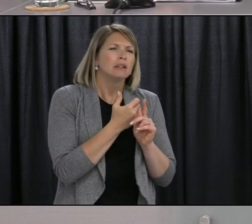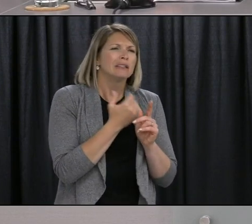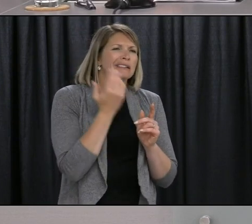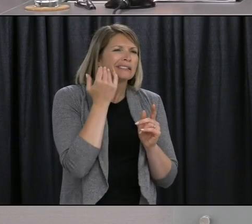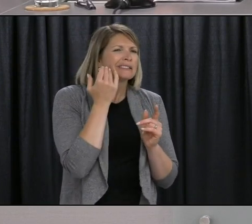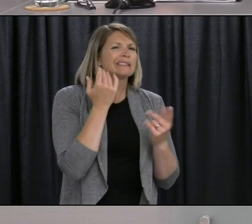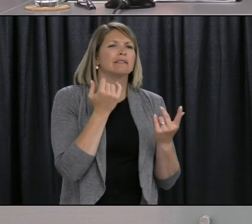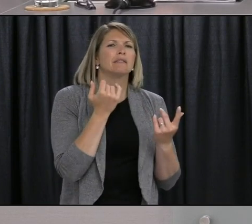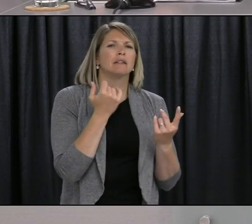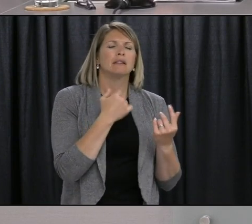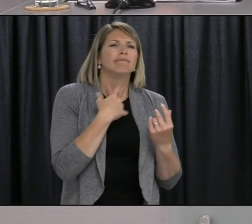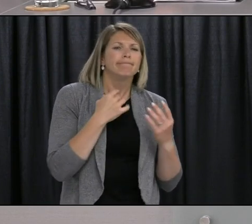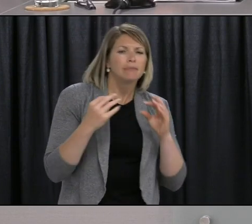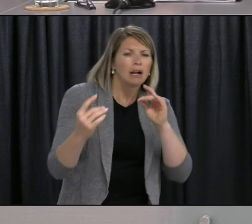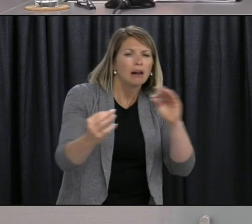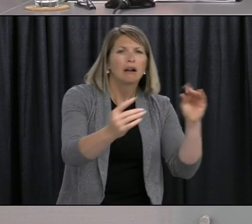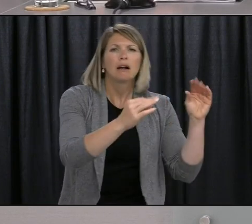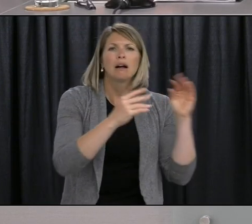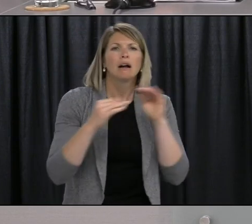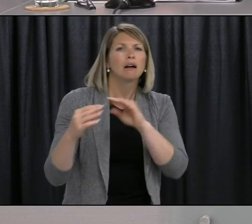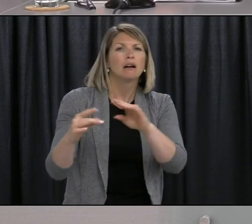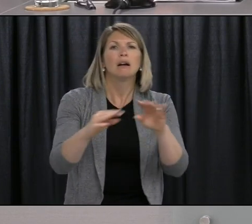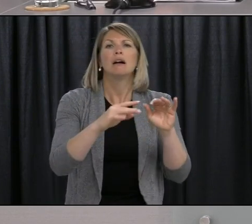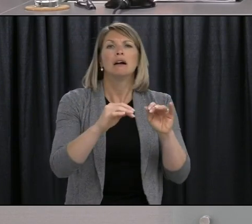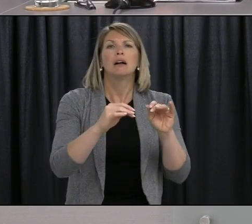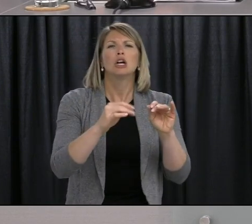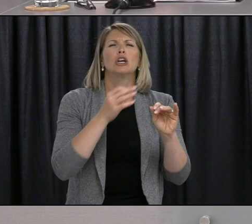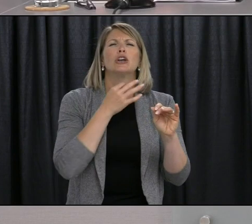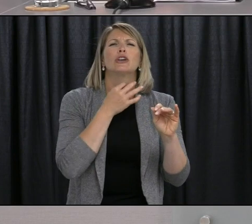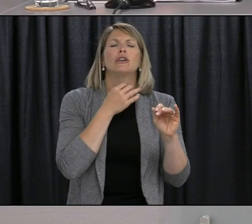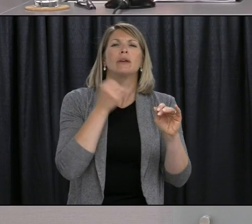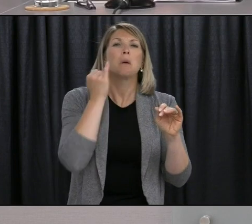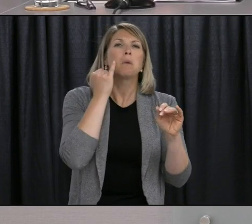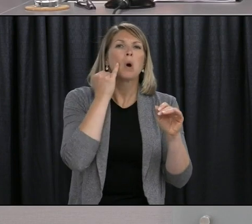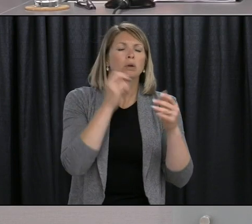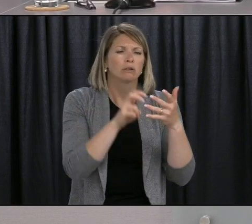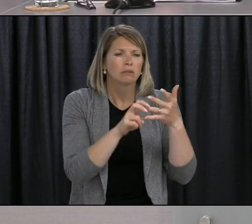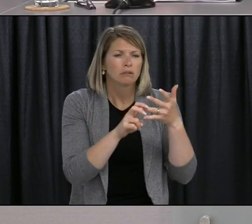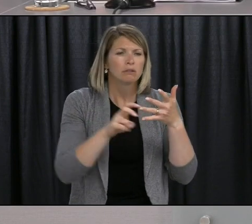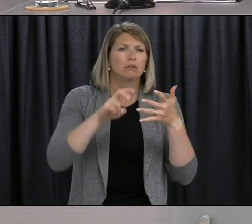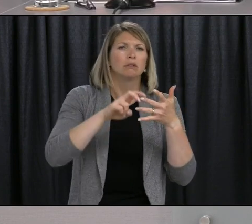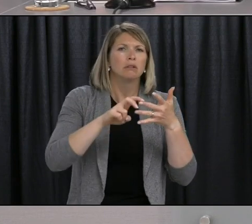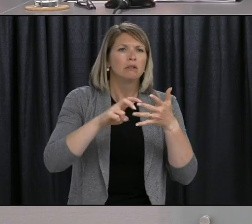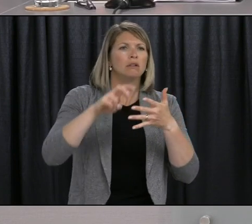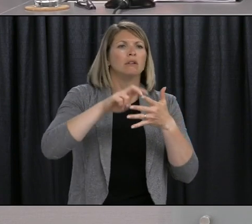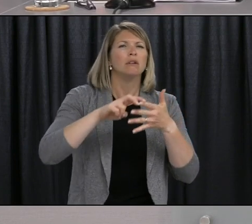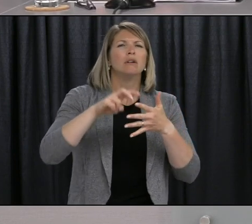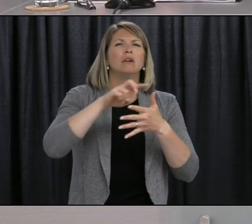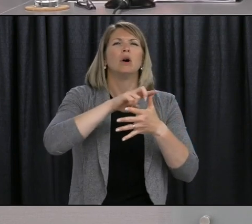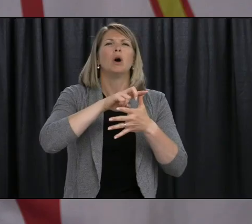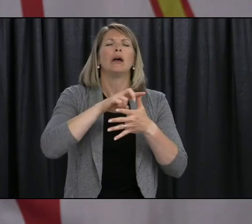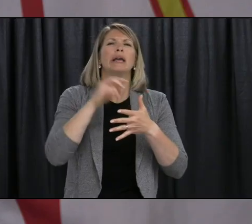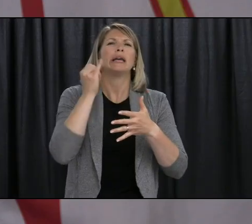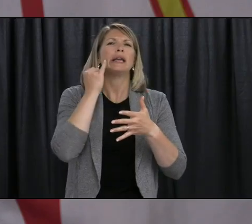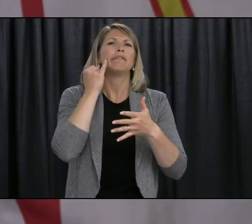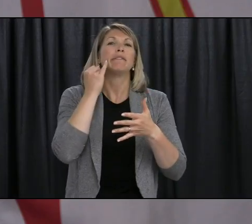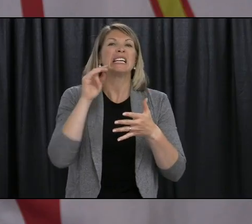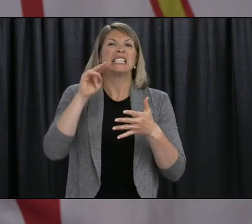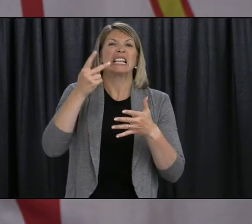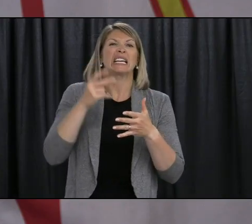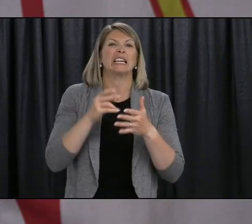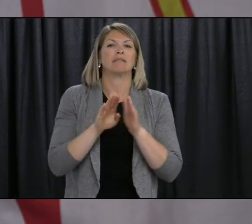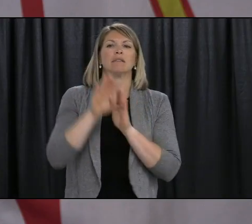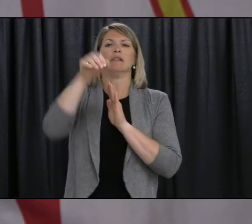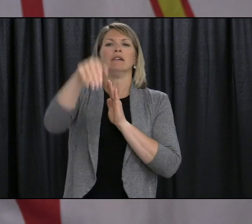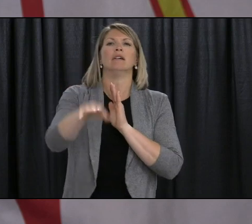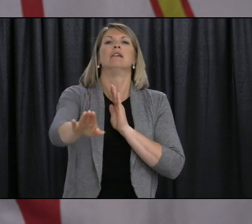I'm just wondering, what would it take for this province to revert back to a previous alert level should we see a second wave? So